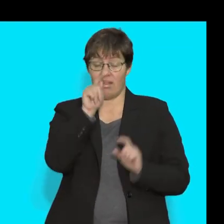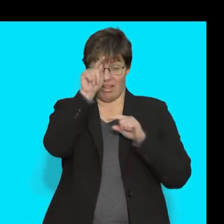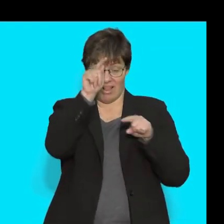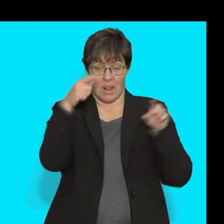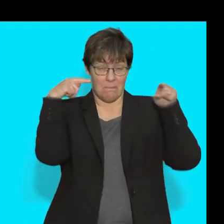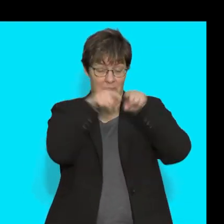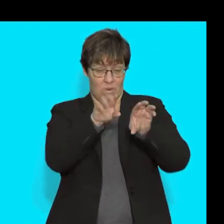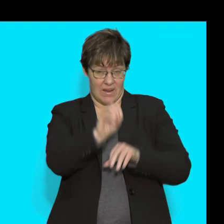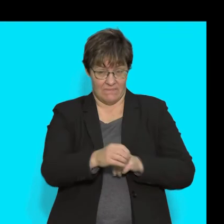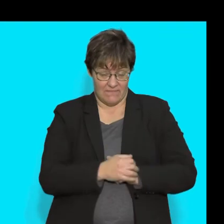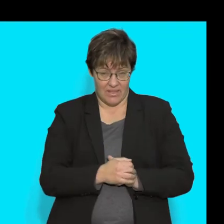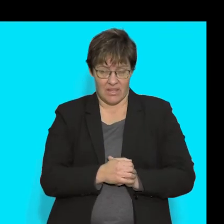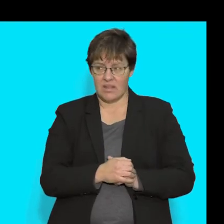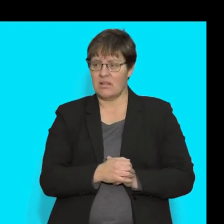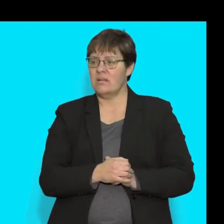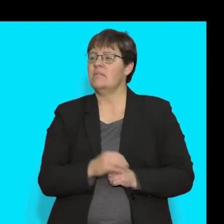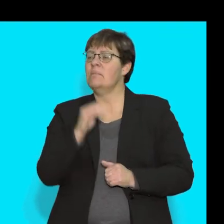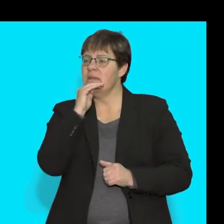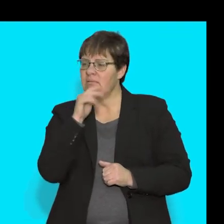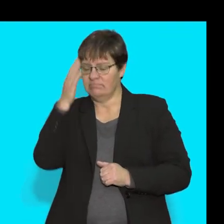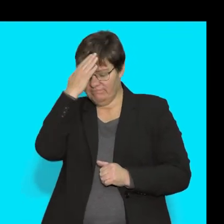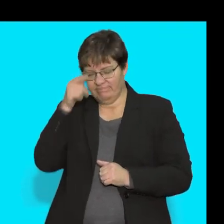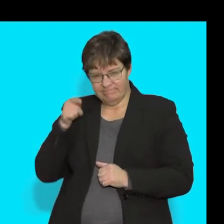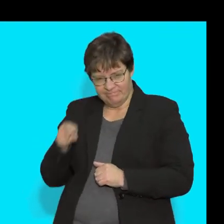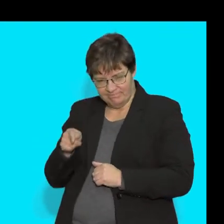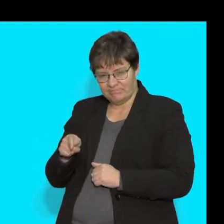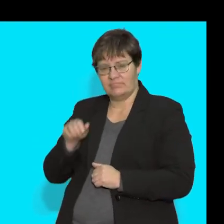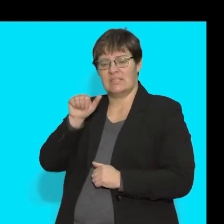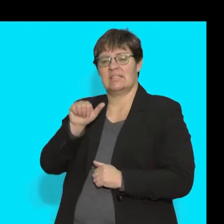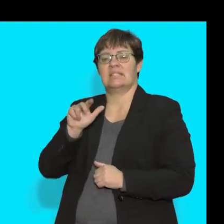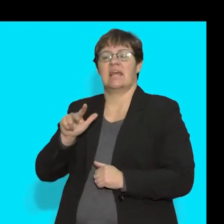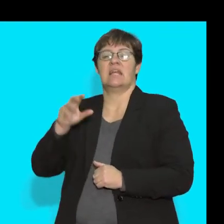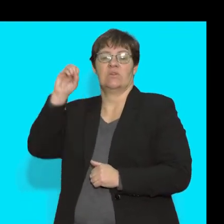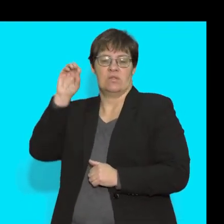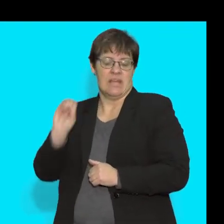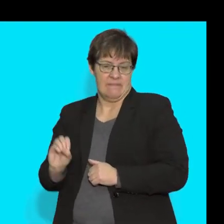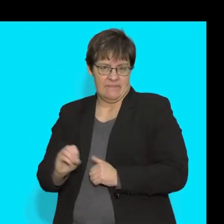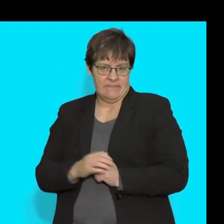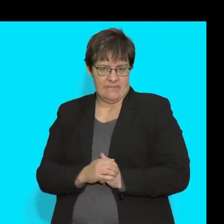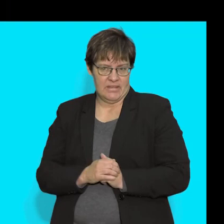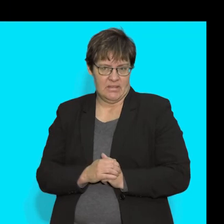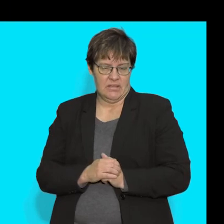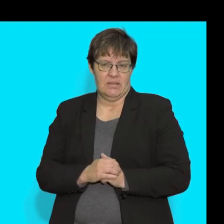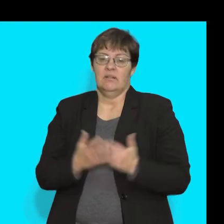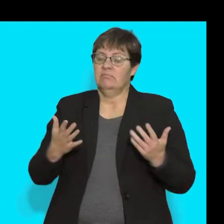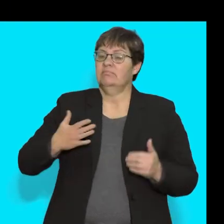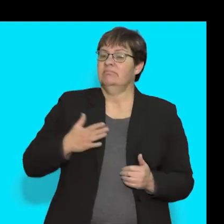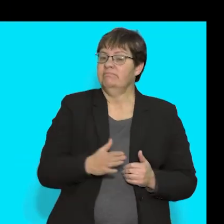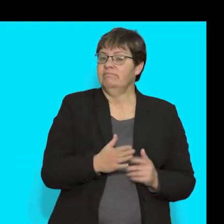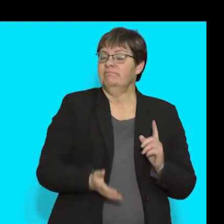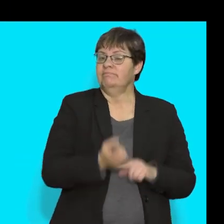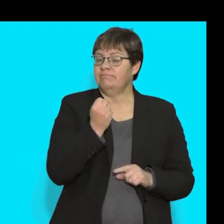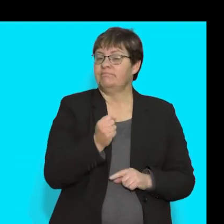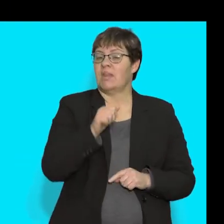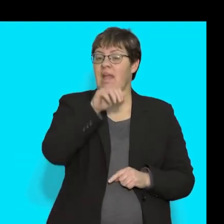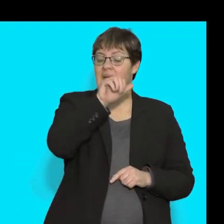those lines are parallel. So in simple terms, I also know that that is 68 degrees there. Now they want me to